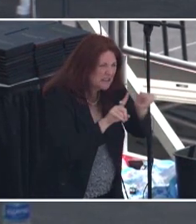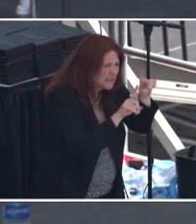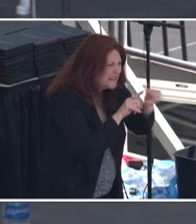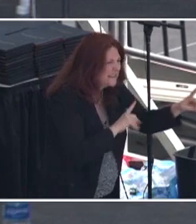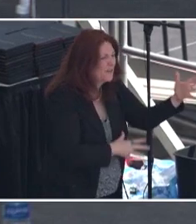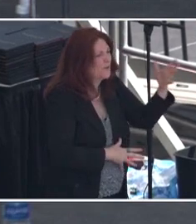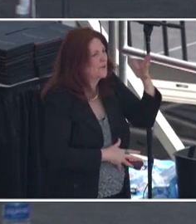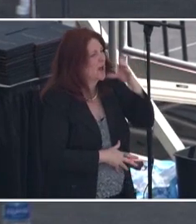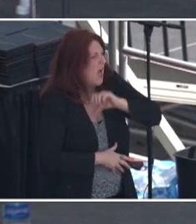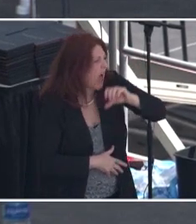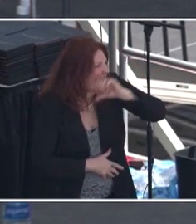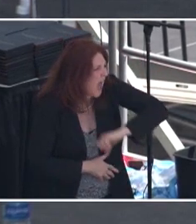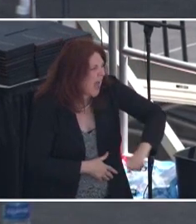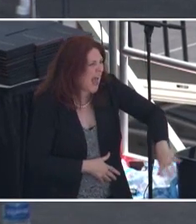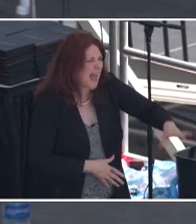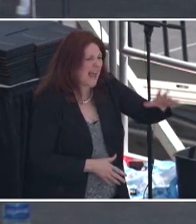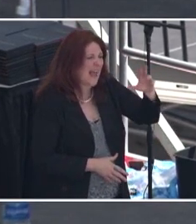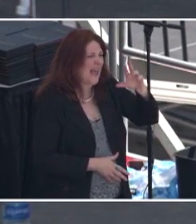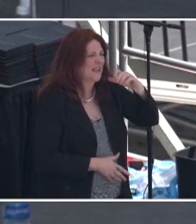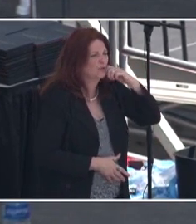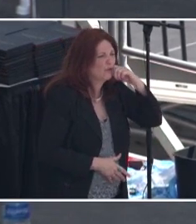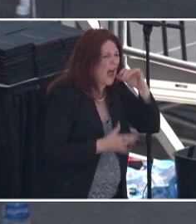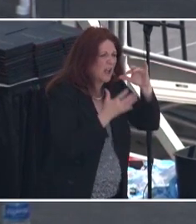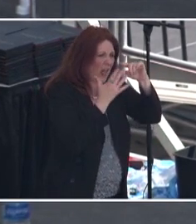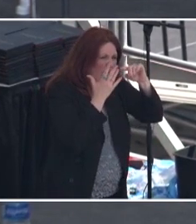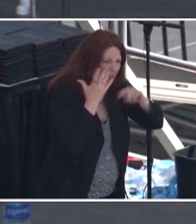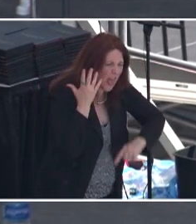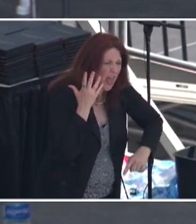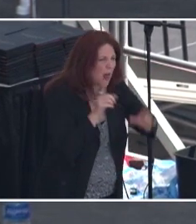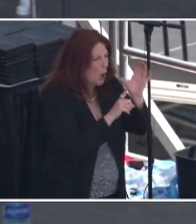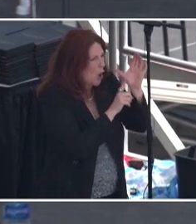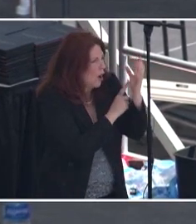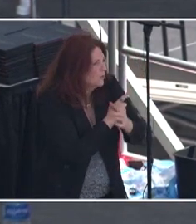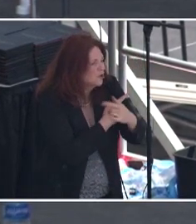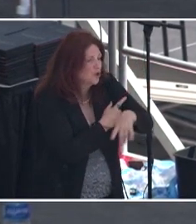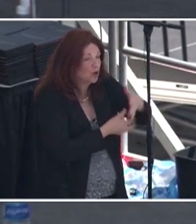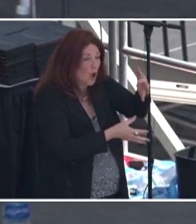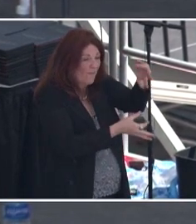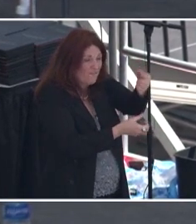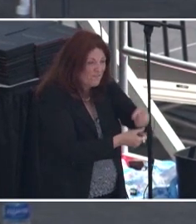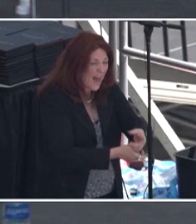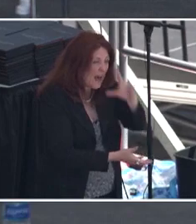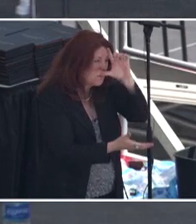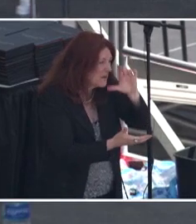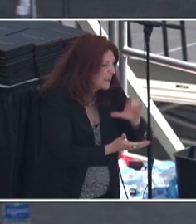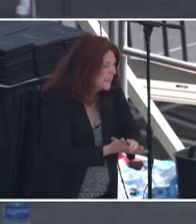races, economic circumstances, faiths,